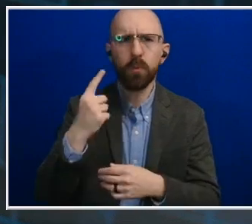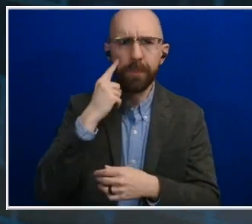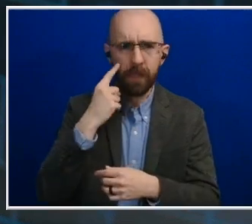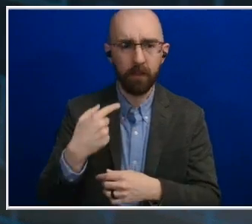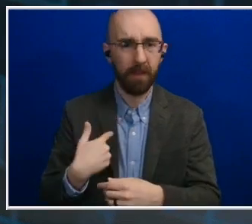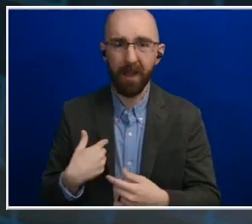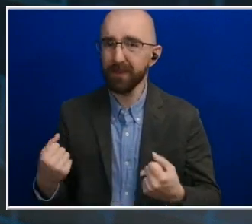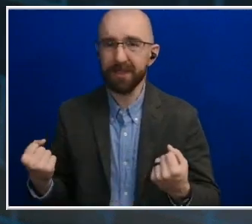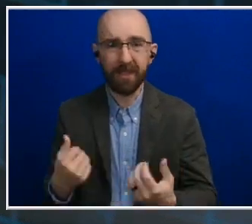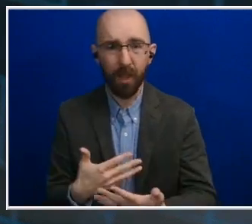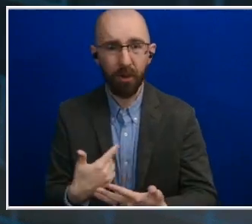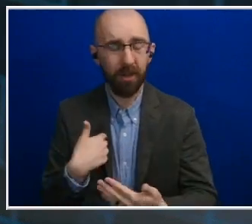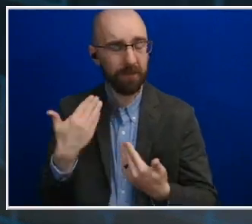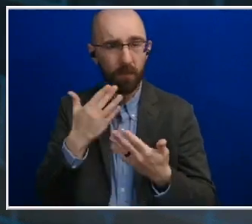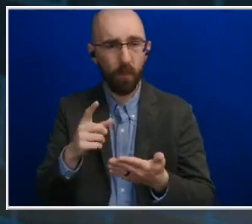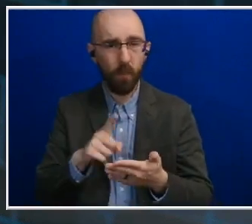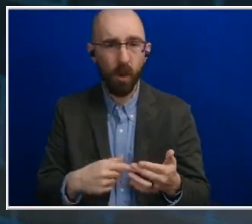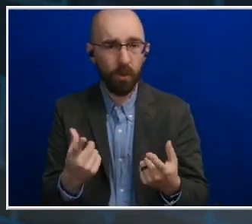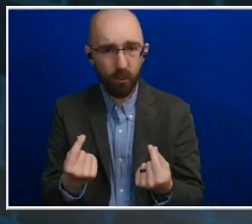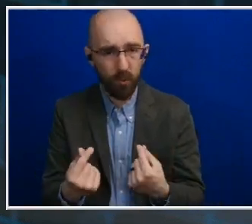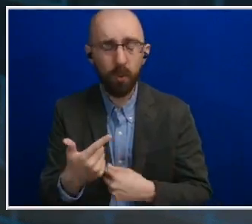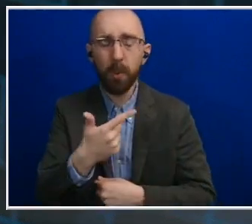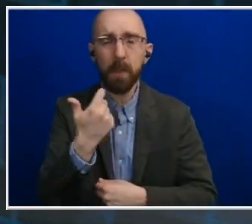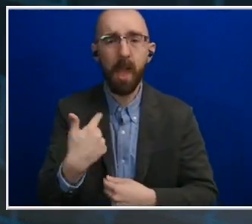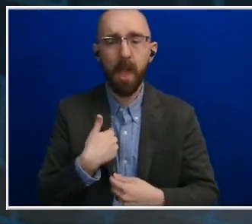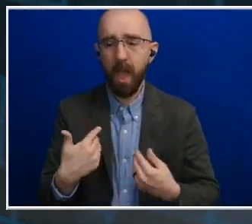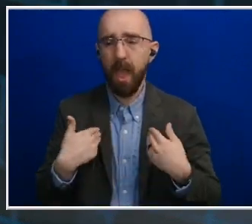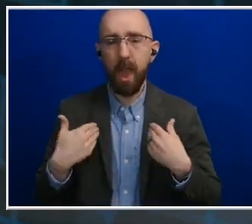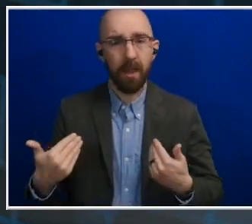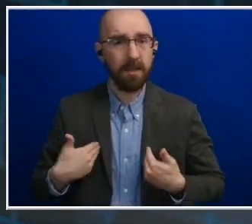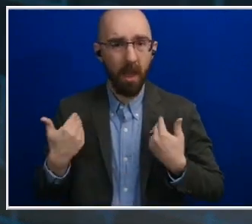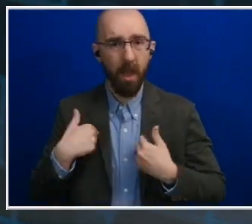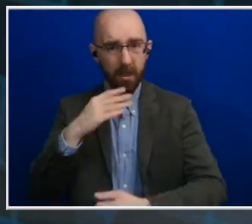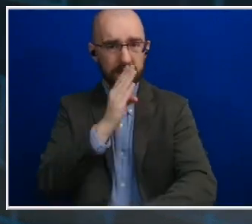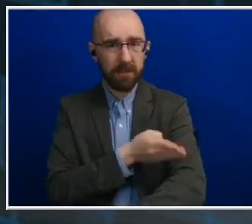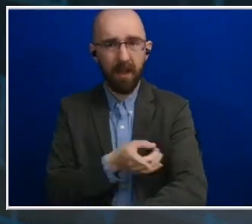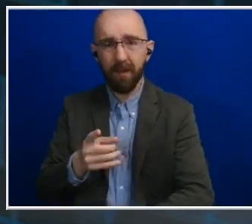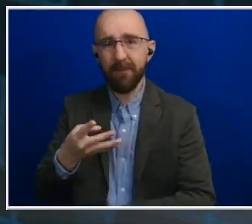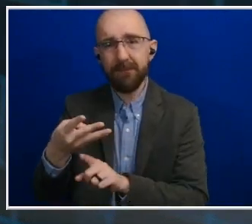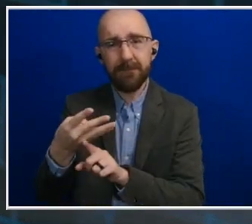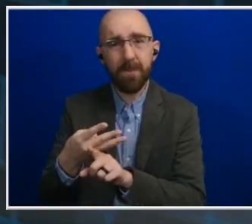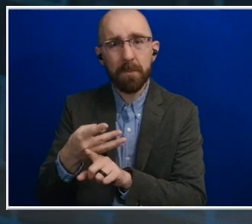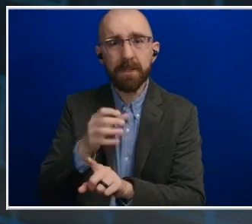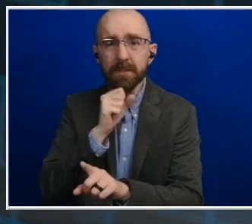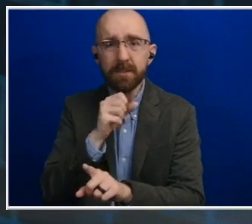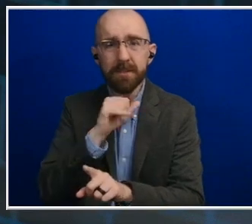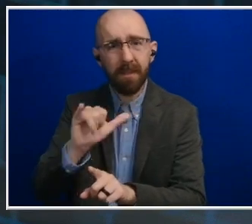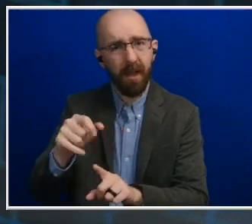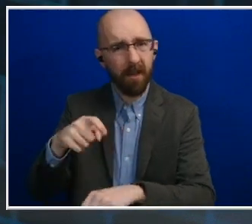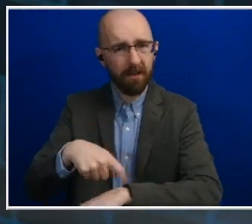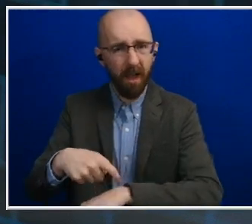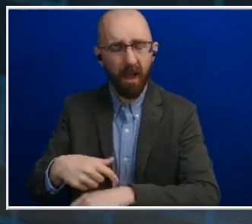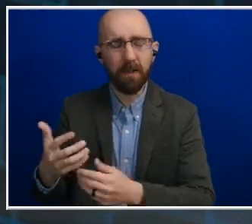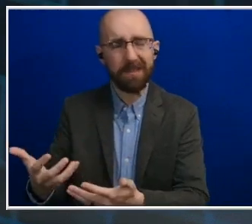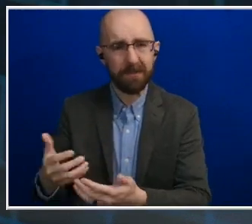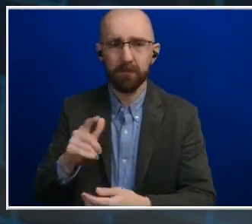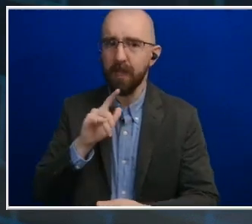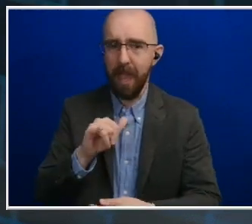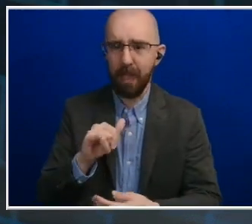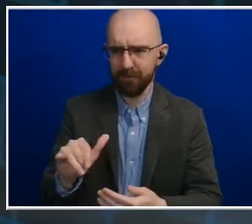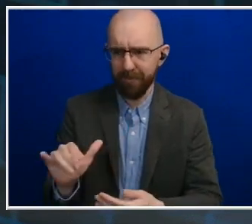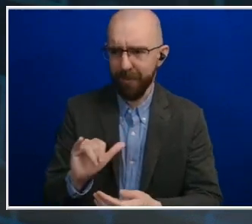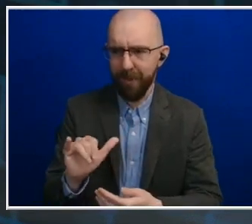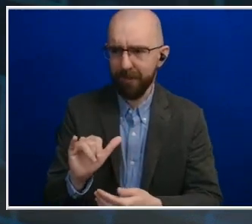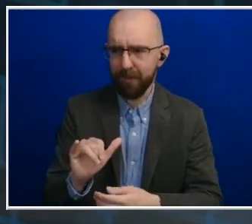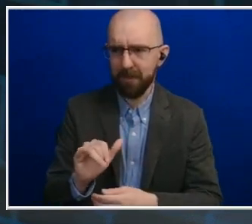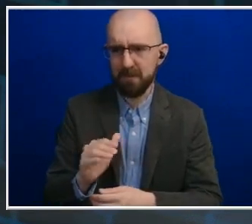know what to do because I had a young son. He was 4 months old at the time. And, well, actually, more like 6 or 8 months